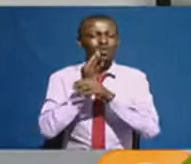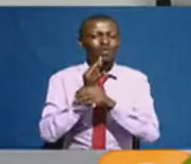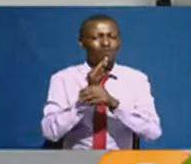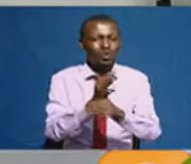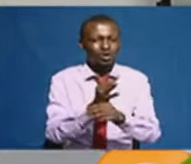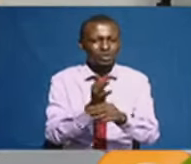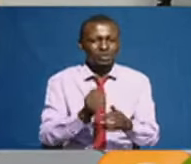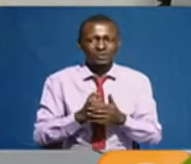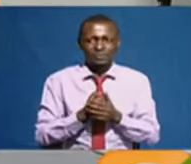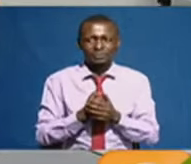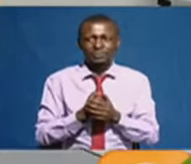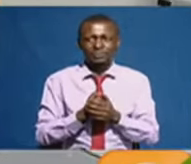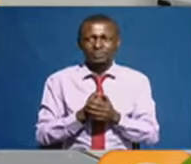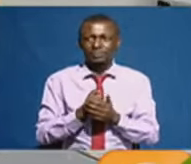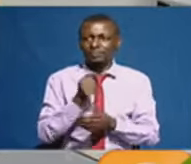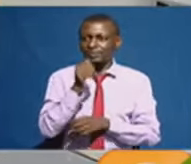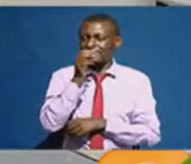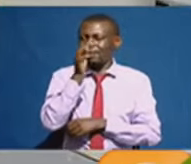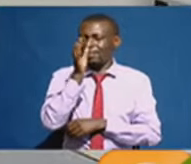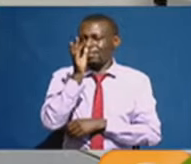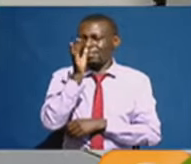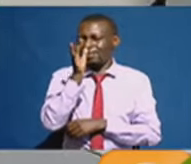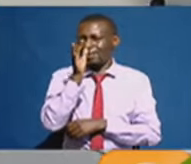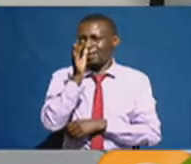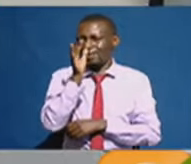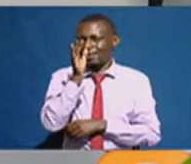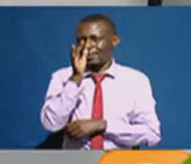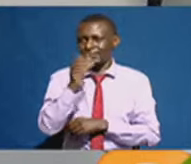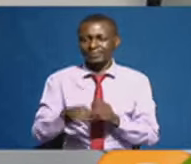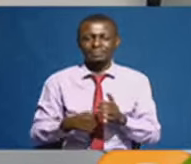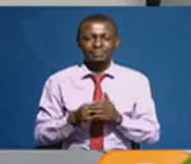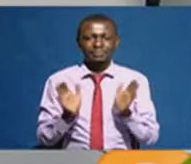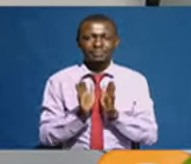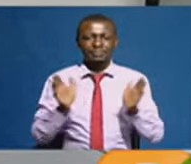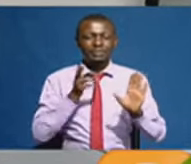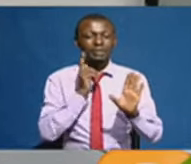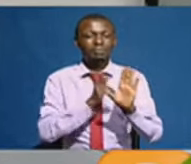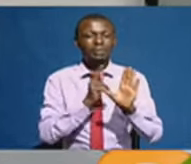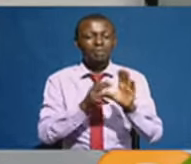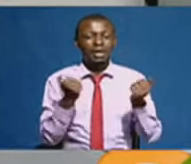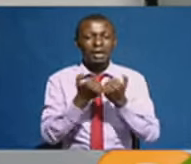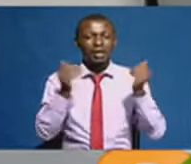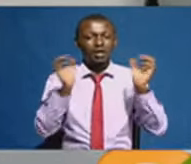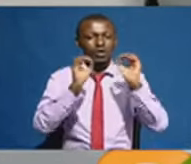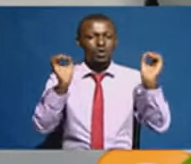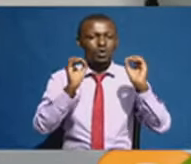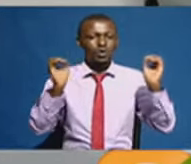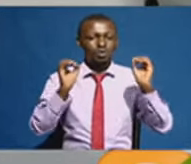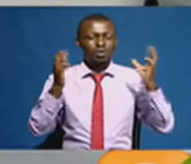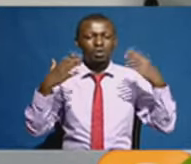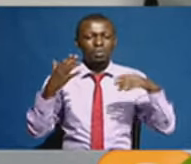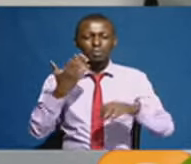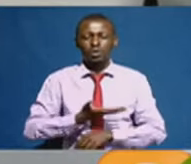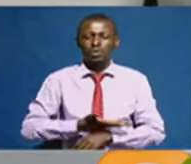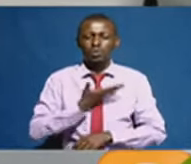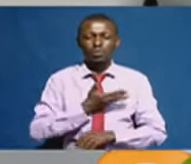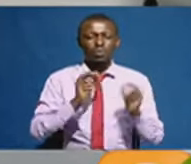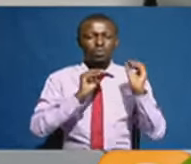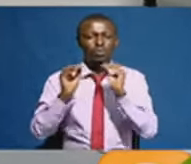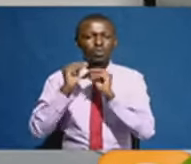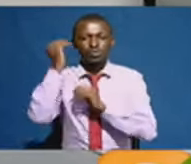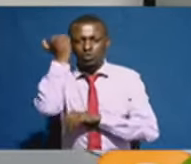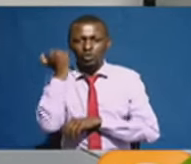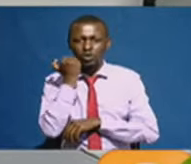said, it's a lie, actually. It is, yeah. It's and like lie, you said, if public participation doesn't happen, the aggrieved people go to court. Yeah. So if